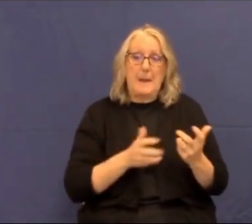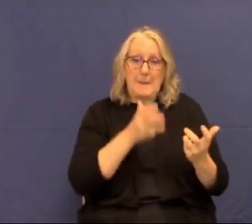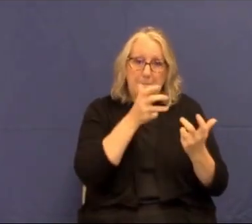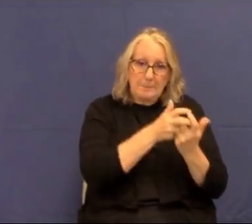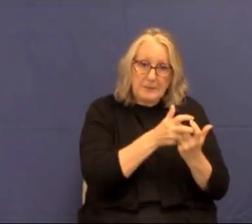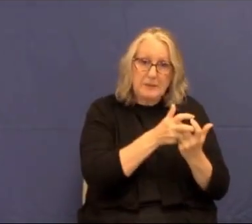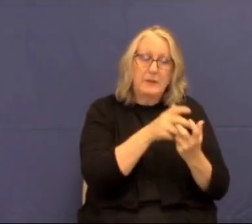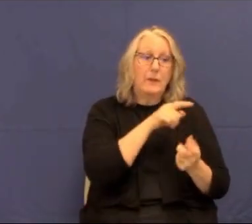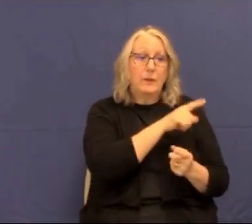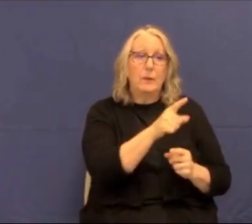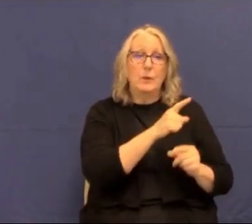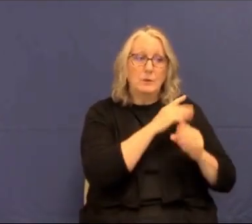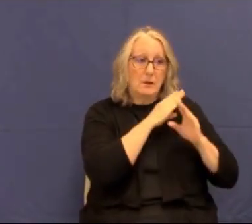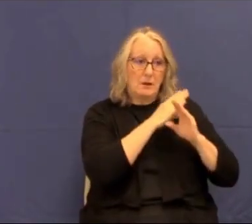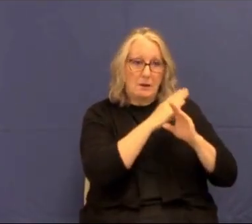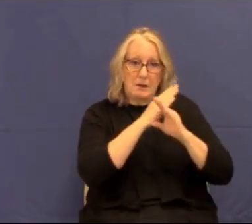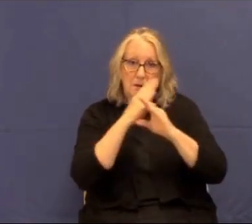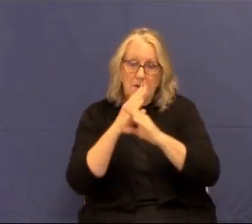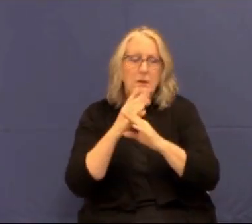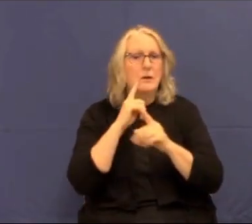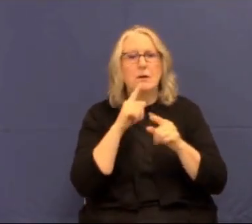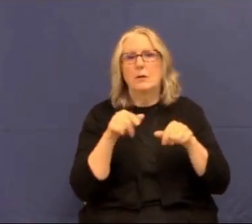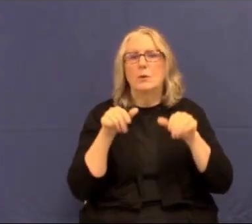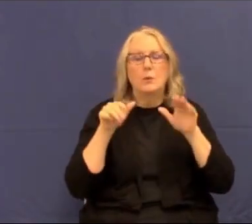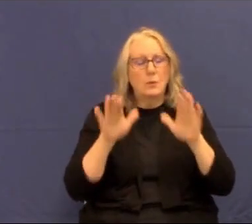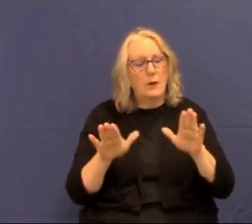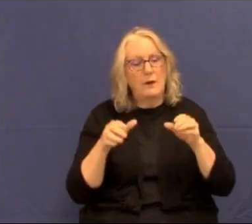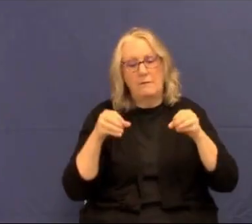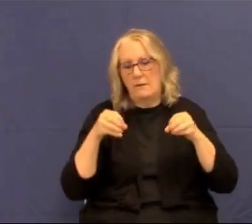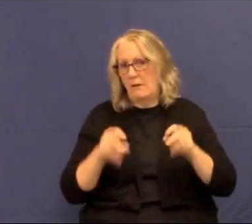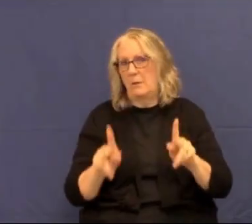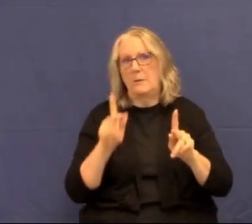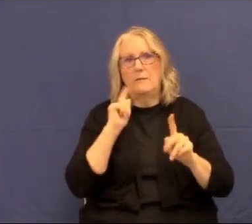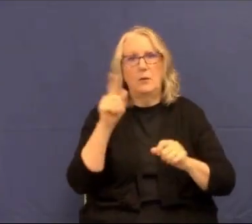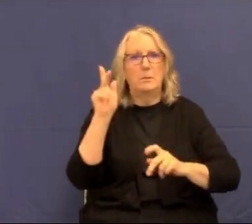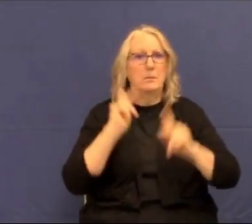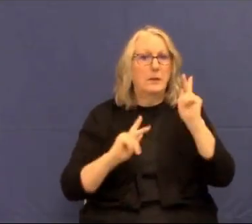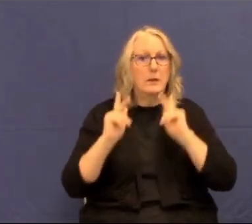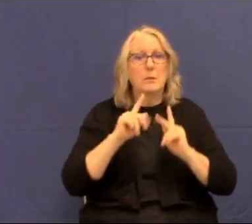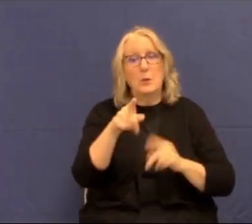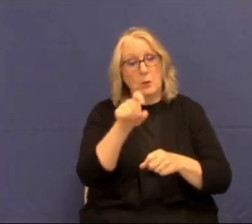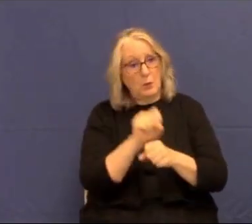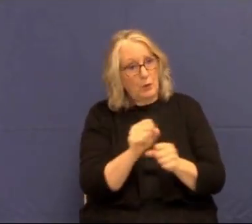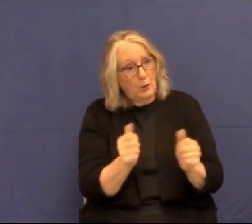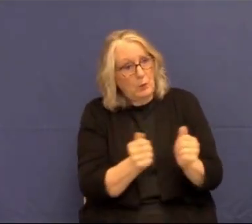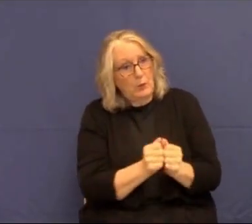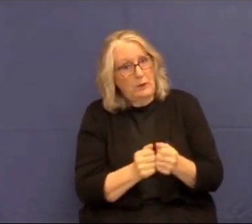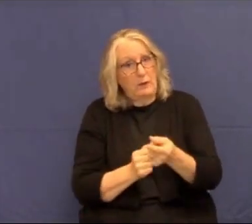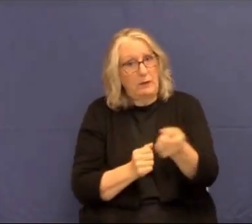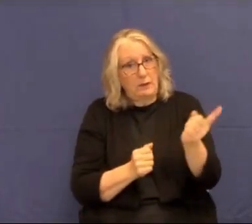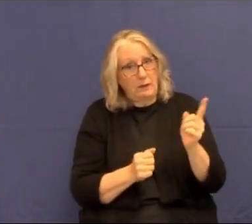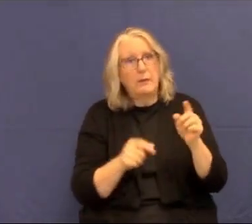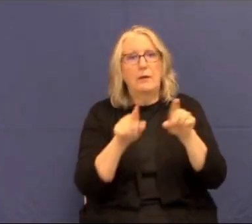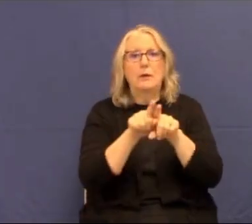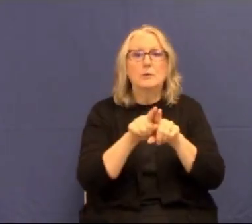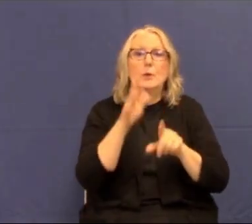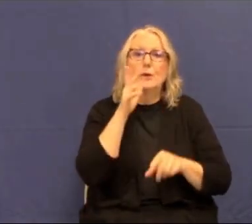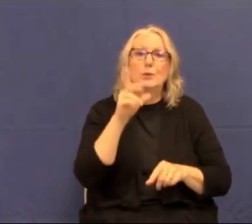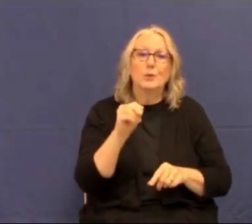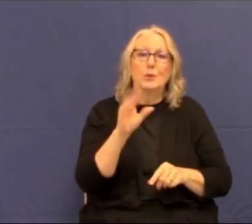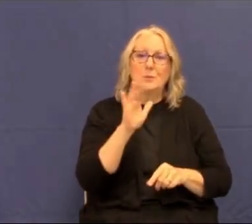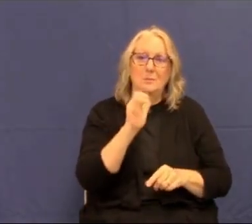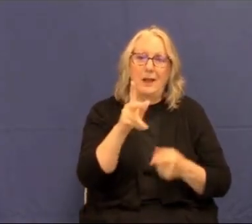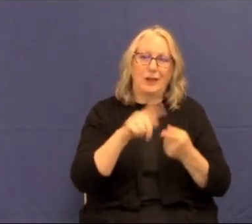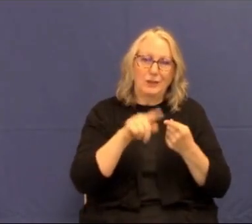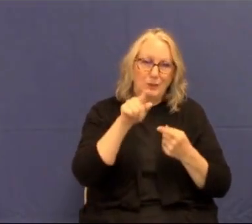adapt and overcome those obstacles, there's a great chance that the people that you'll be working with are